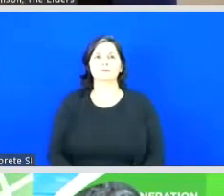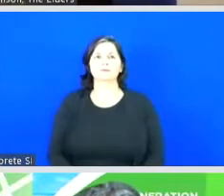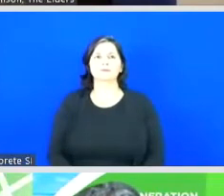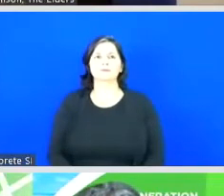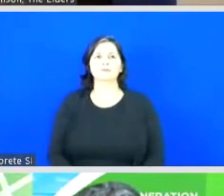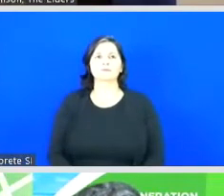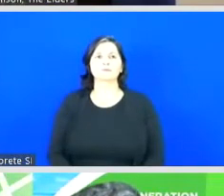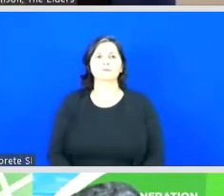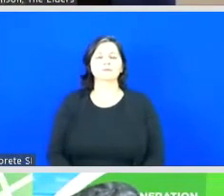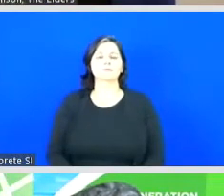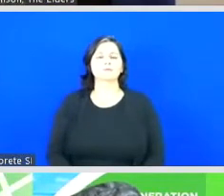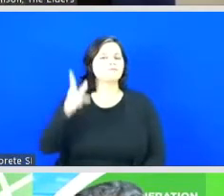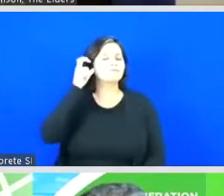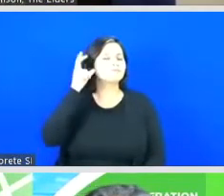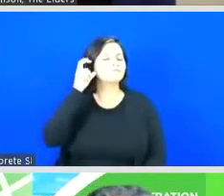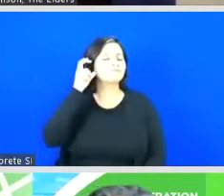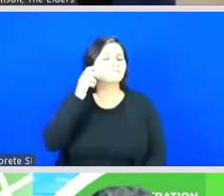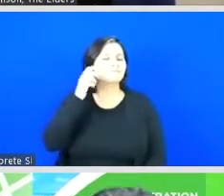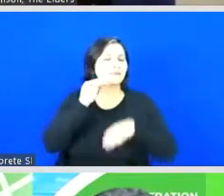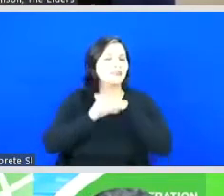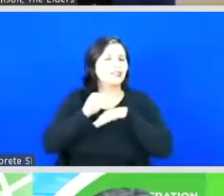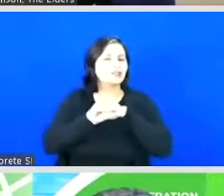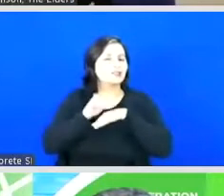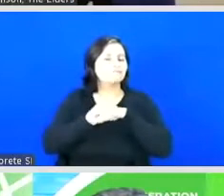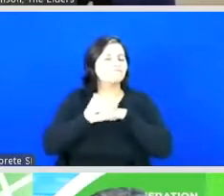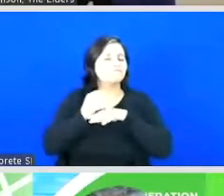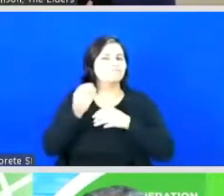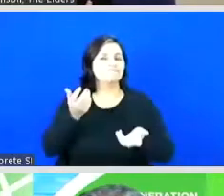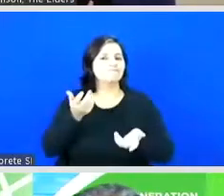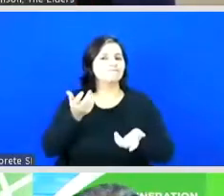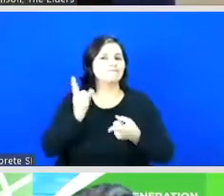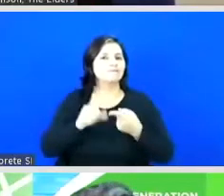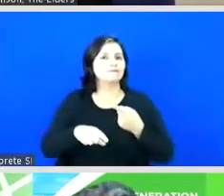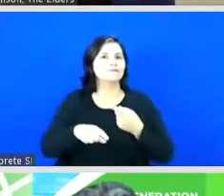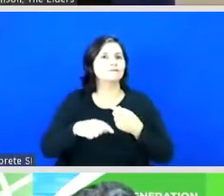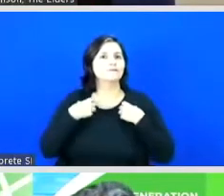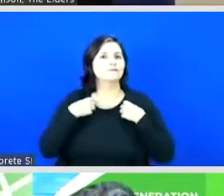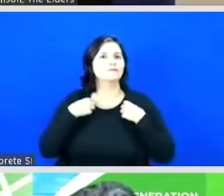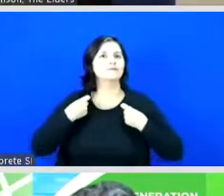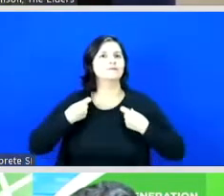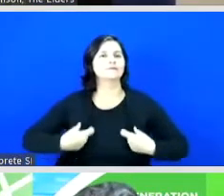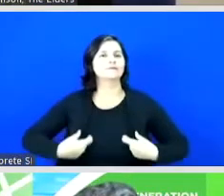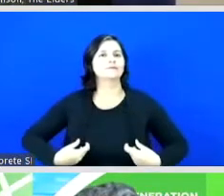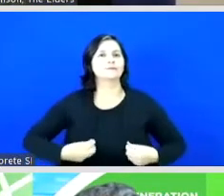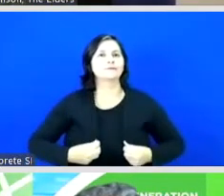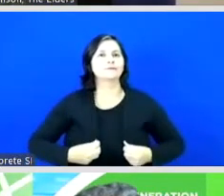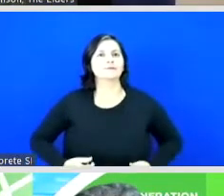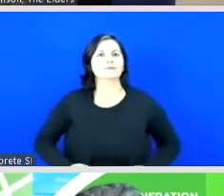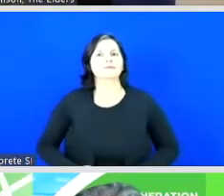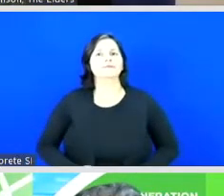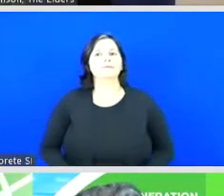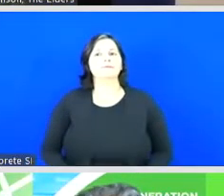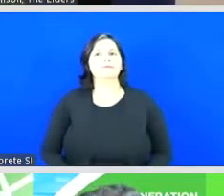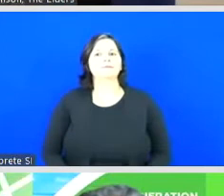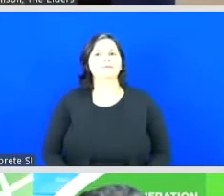solutions in this important fight. And to the technical teams that have made this possible,